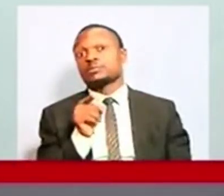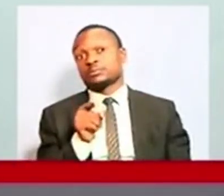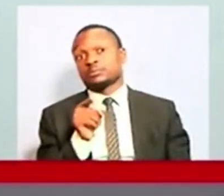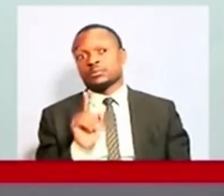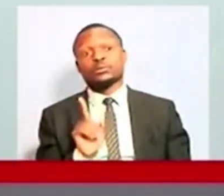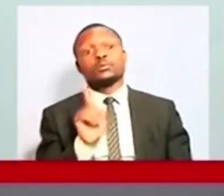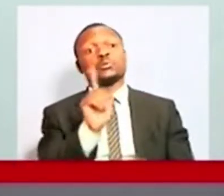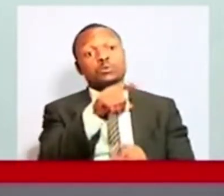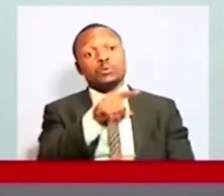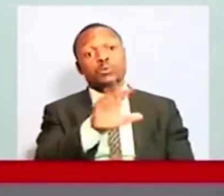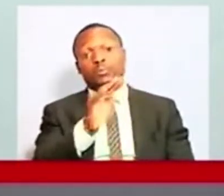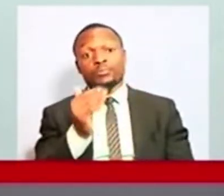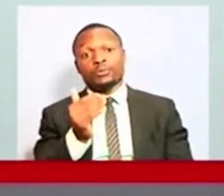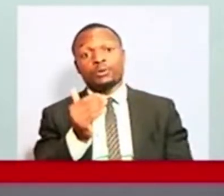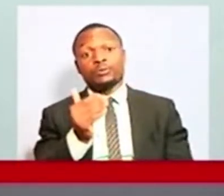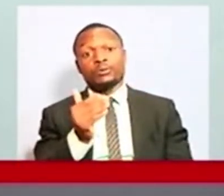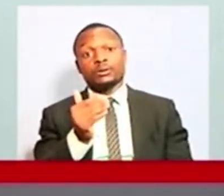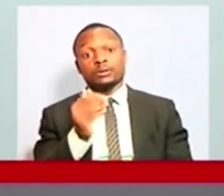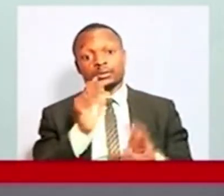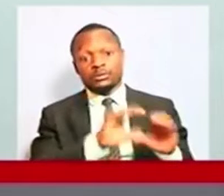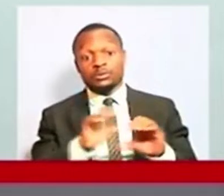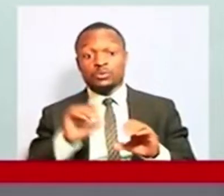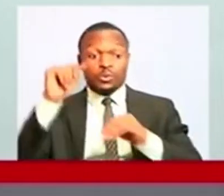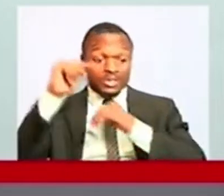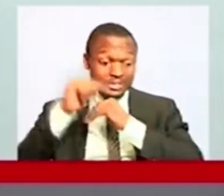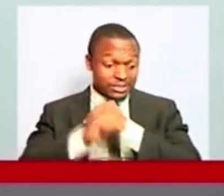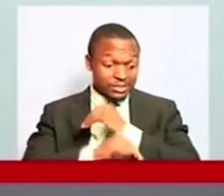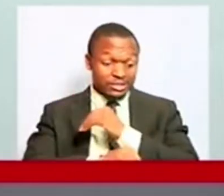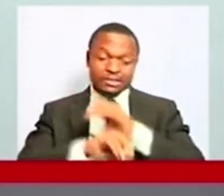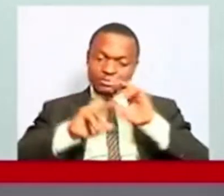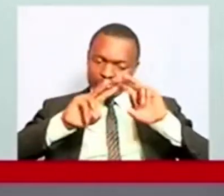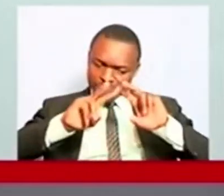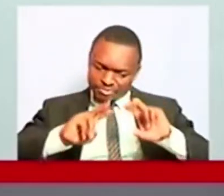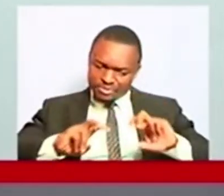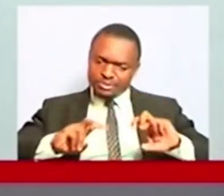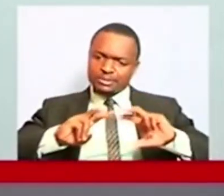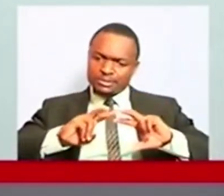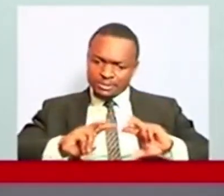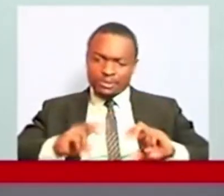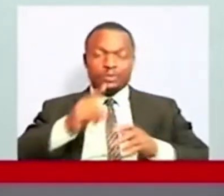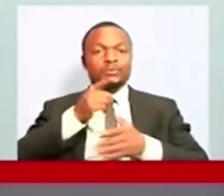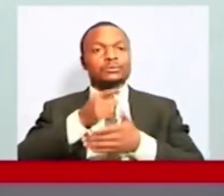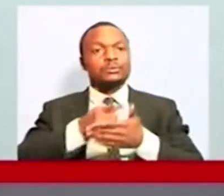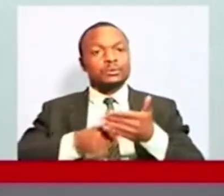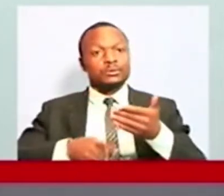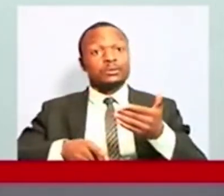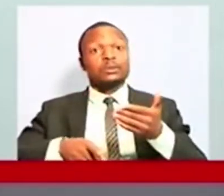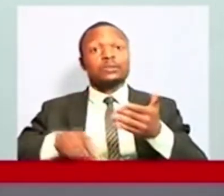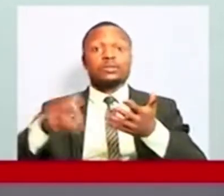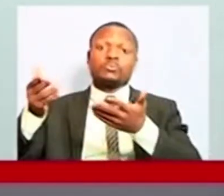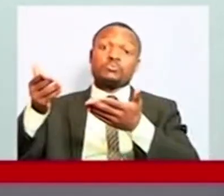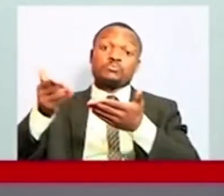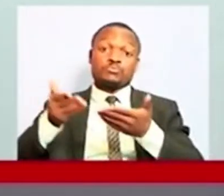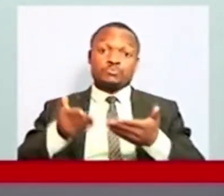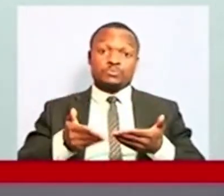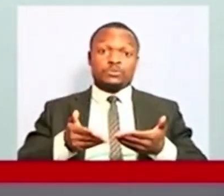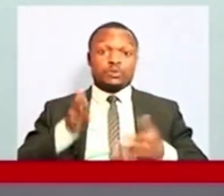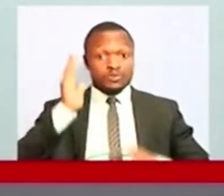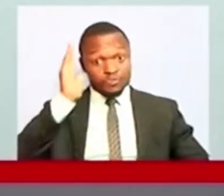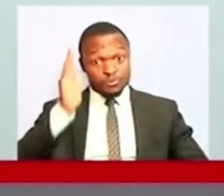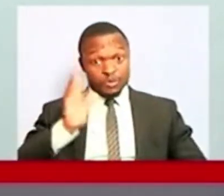go back and do a post-mortem of what has been brought forward to your local